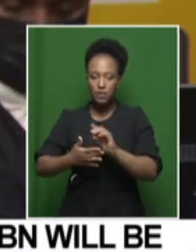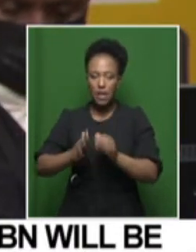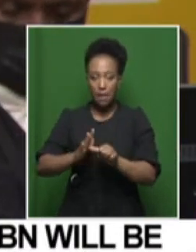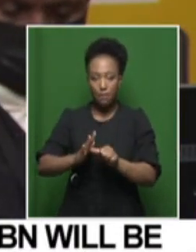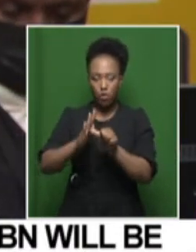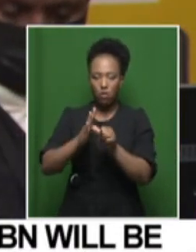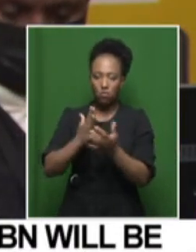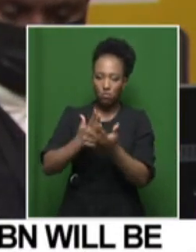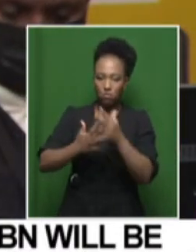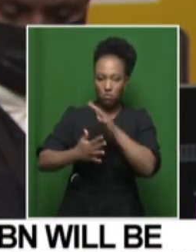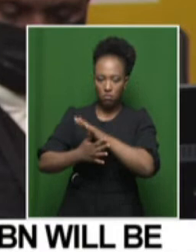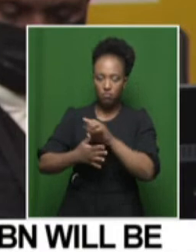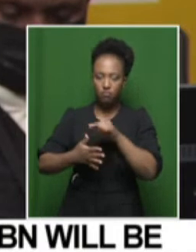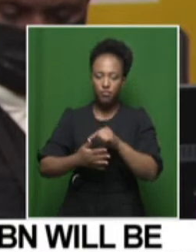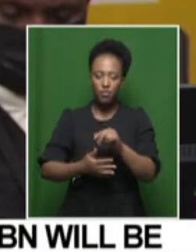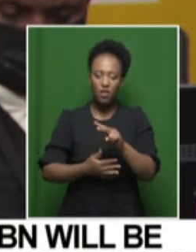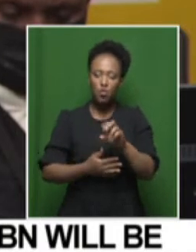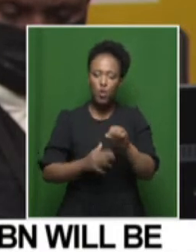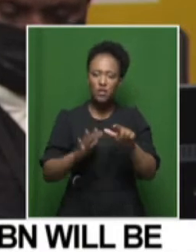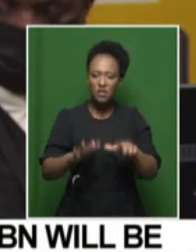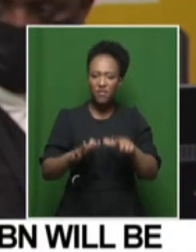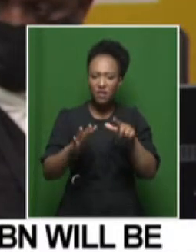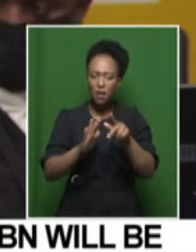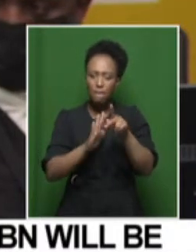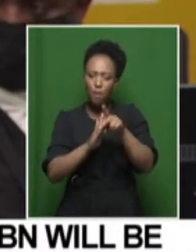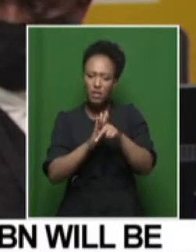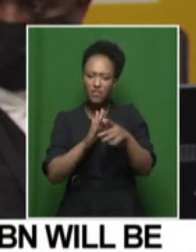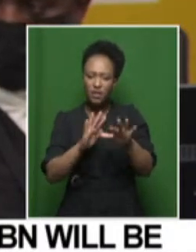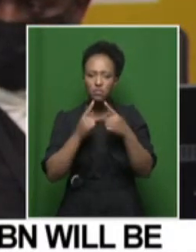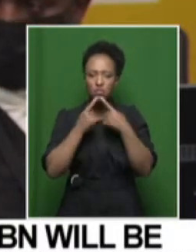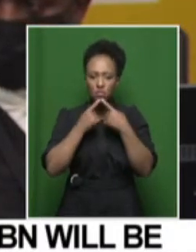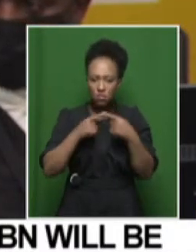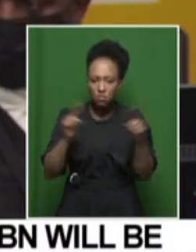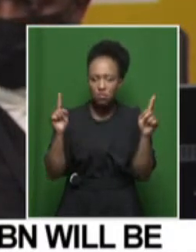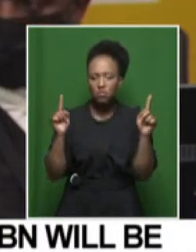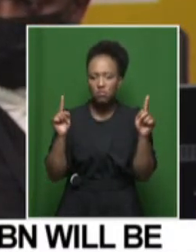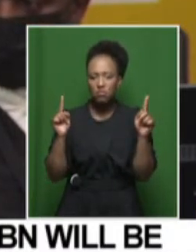In 2017, government announced a policy for free